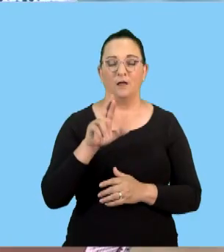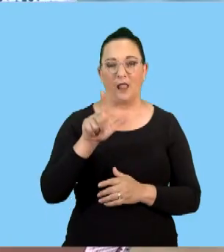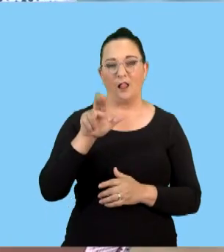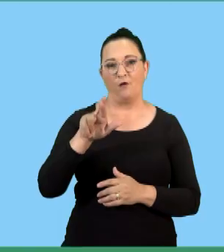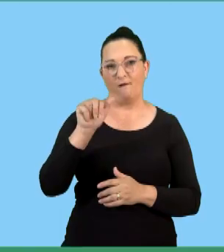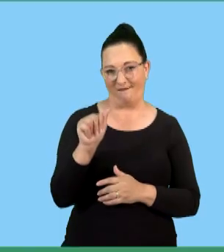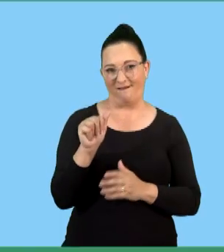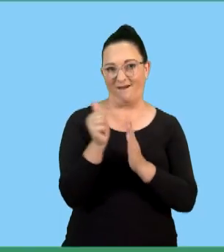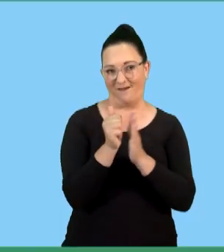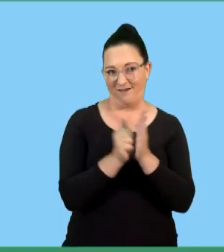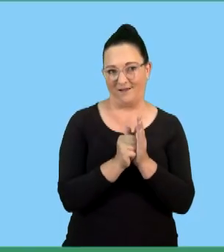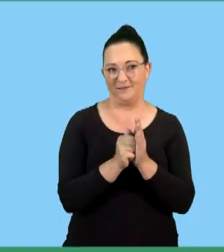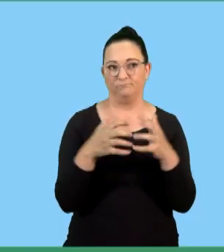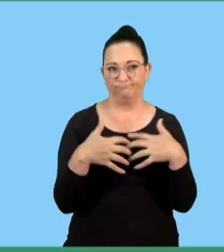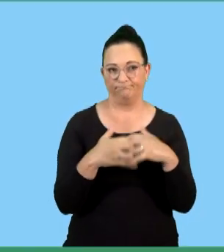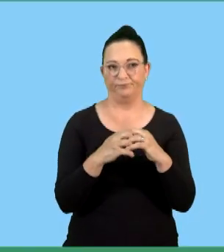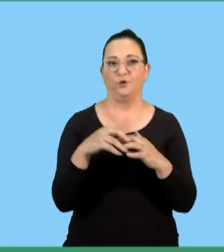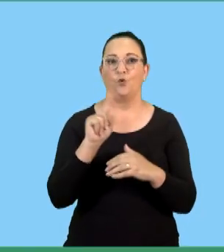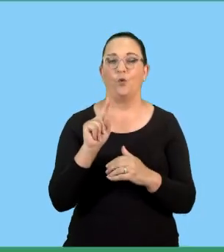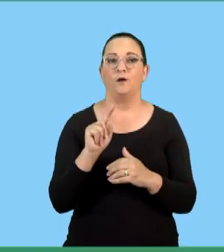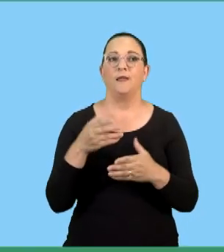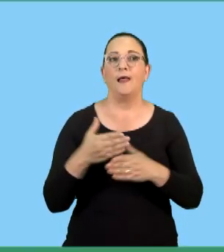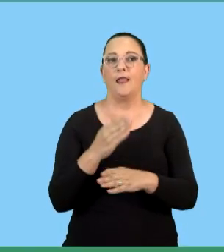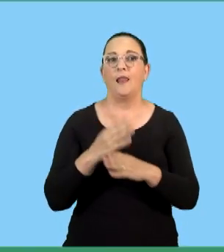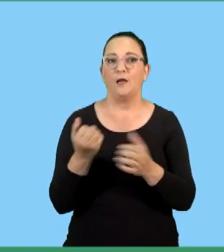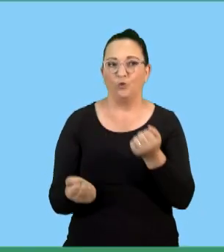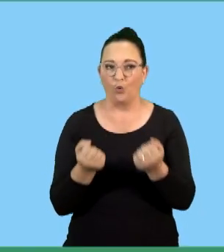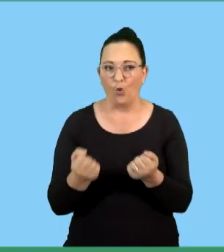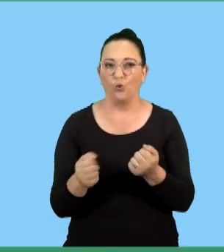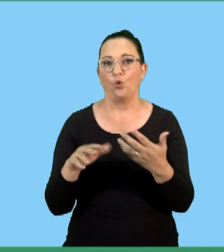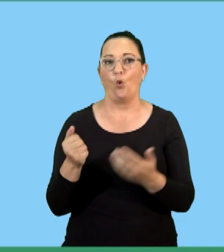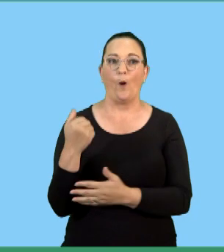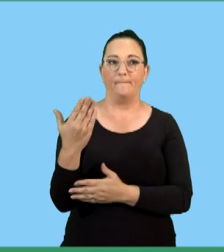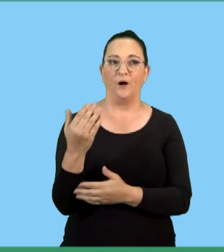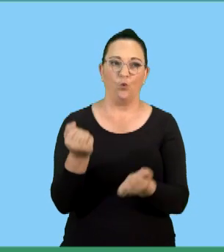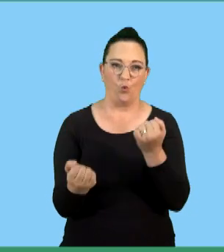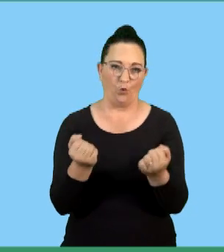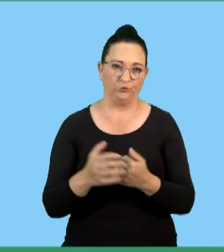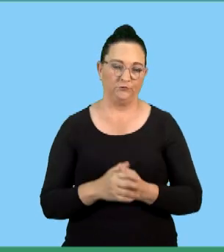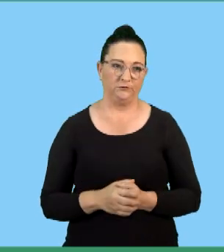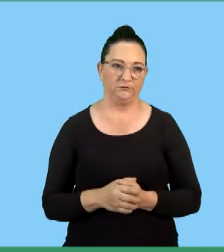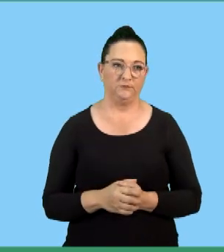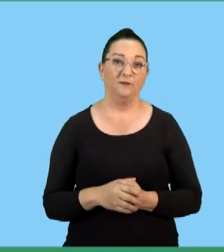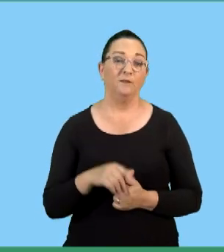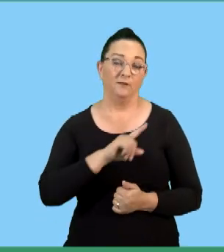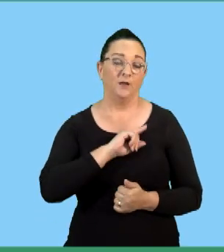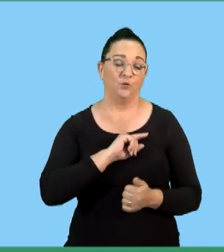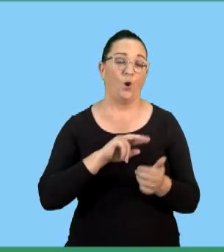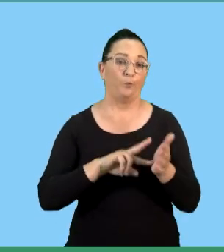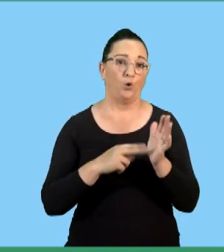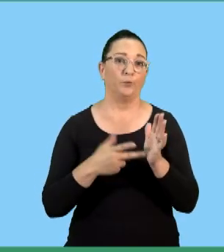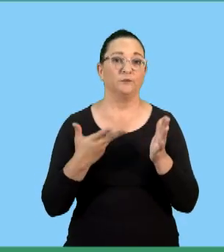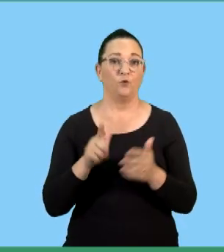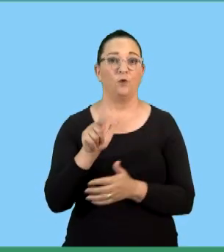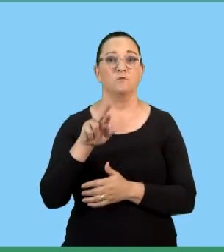Act is to establish what? The Labor Court and the Labor Appeal Court. It is the purpose